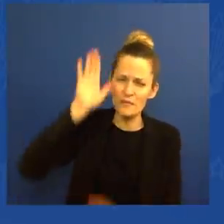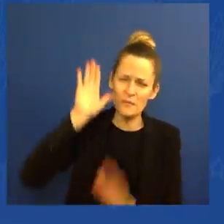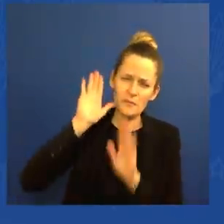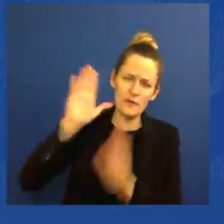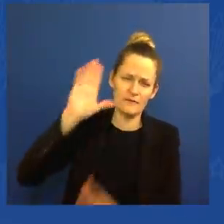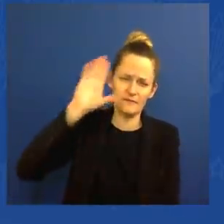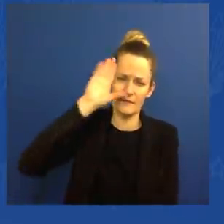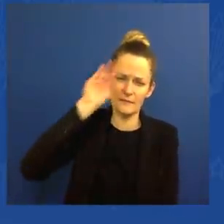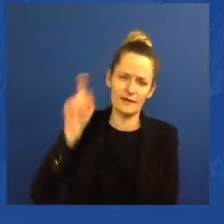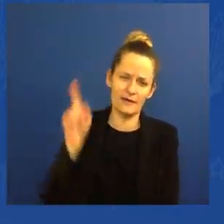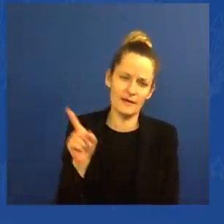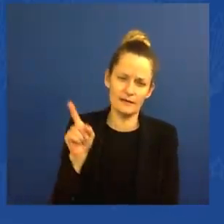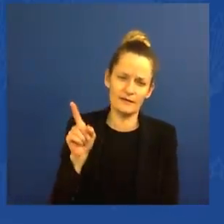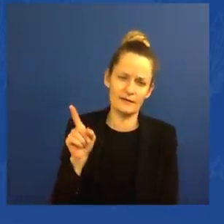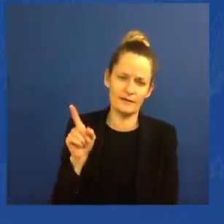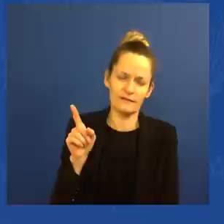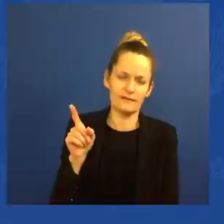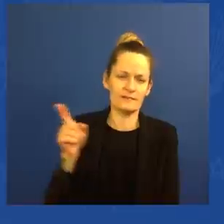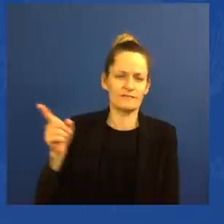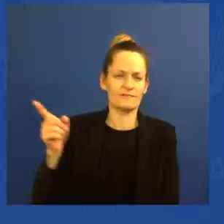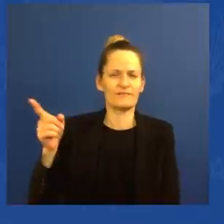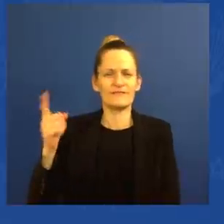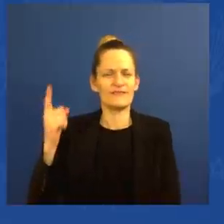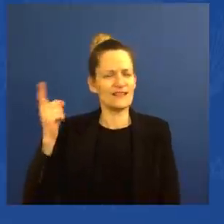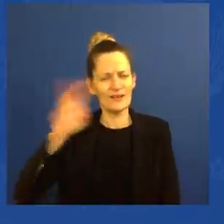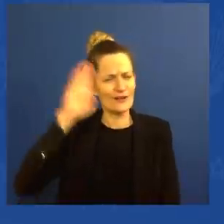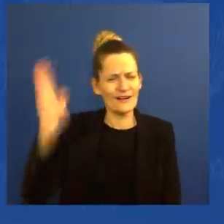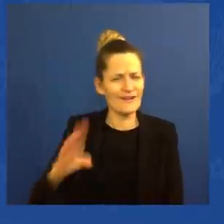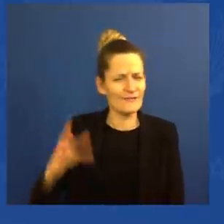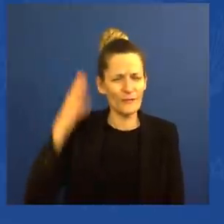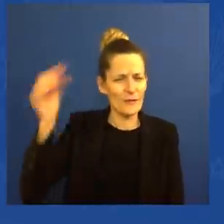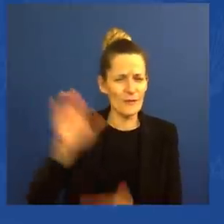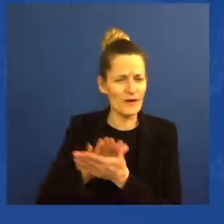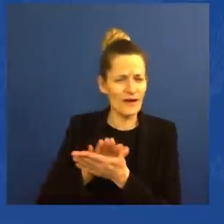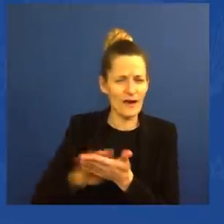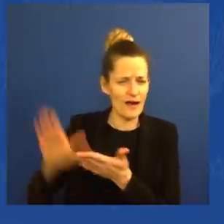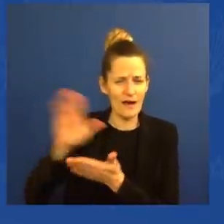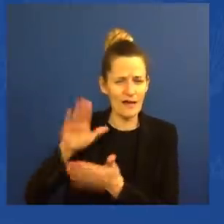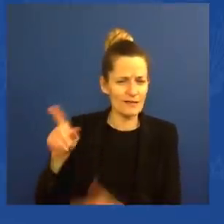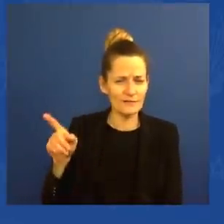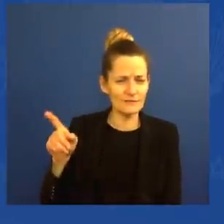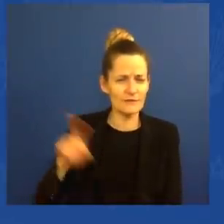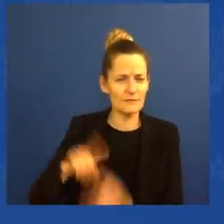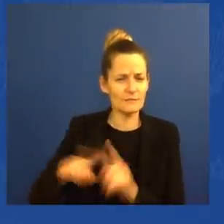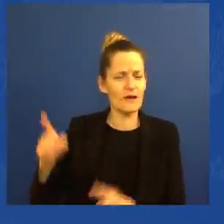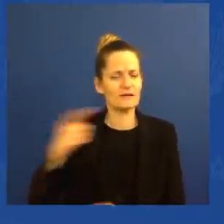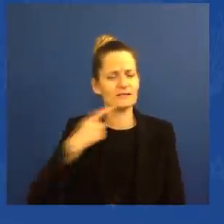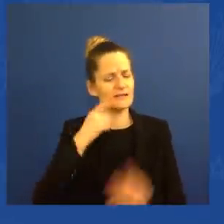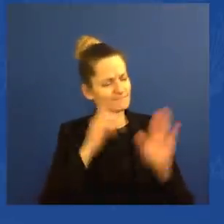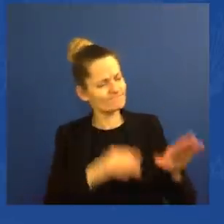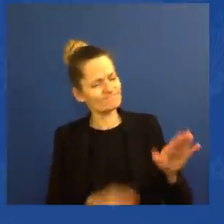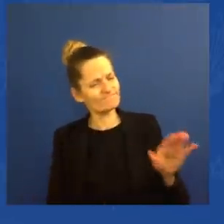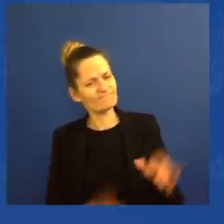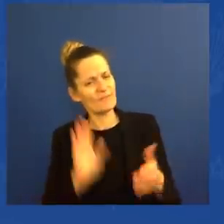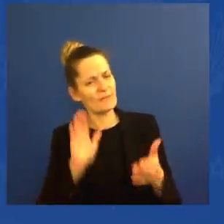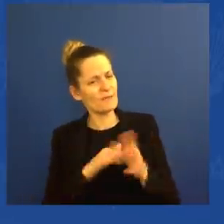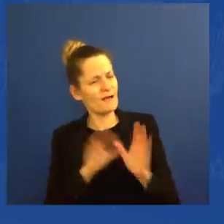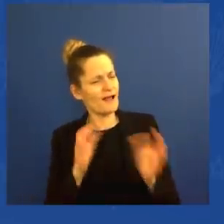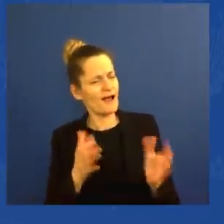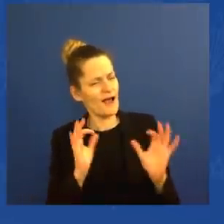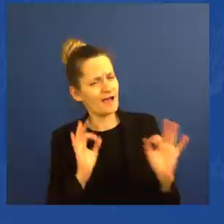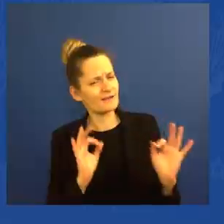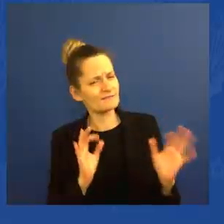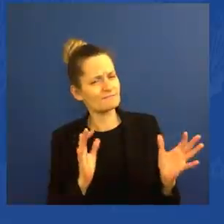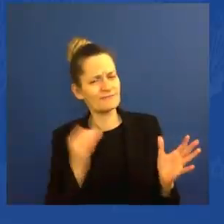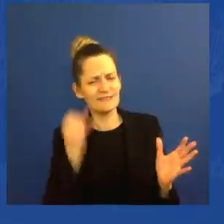My dad used to talk about how middle-class folks, when ever given a chance, they'd never, ever, ever let the country down. Never